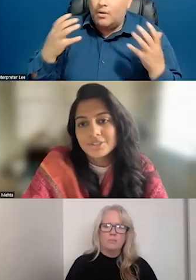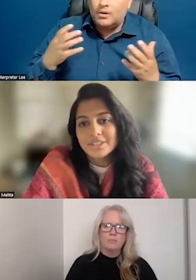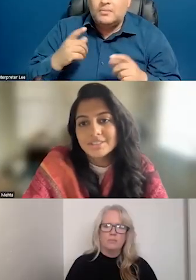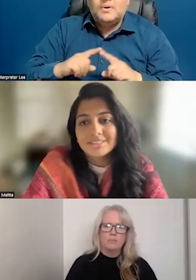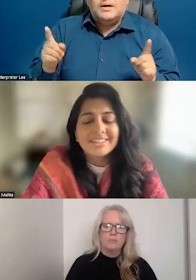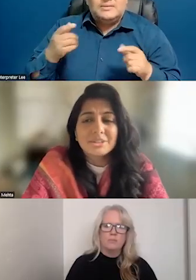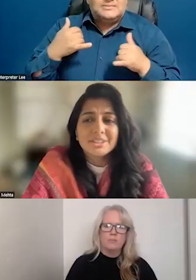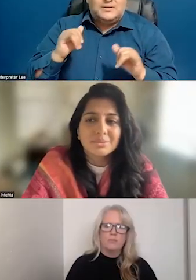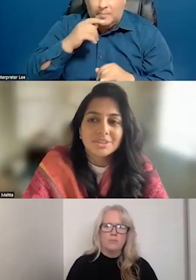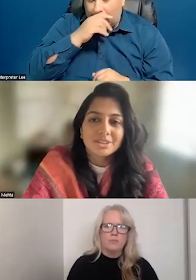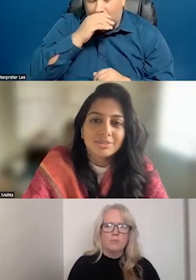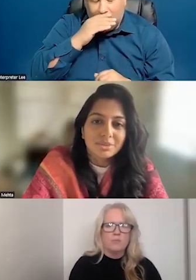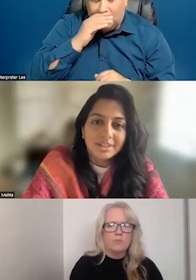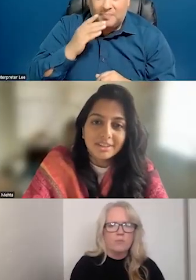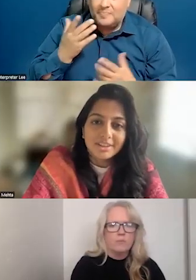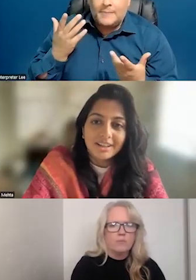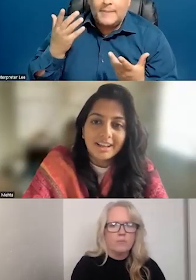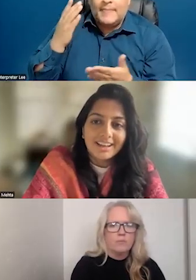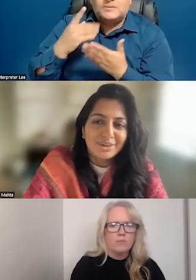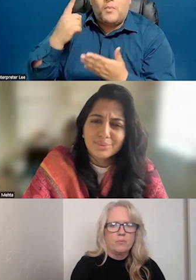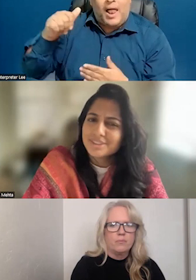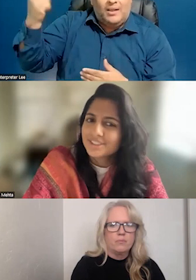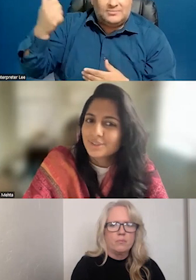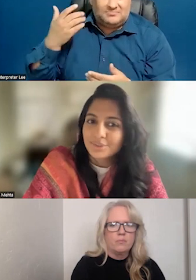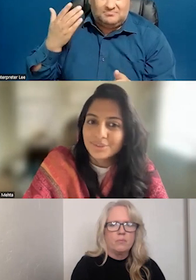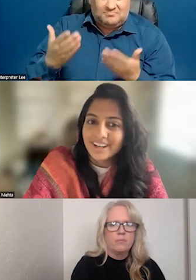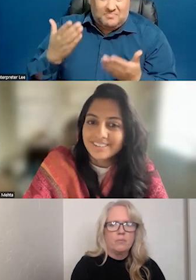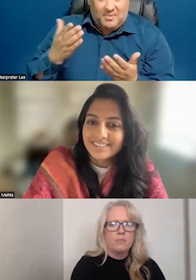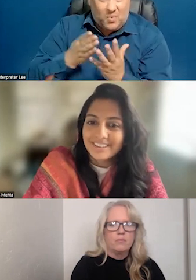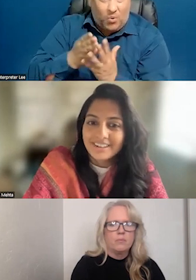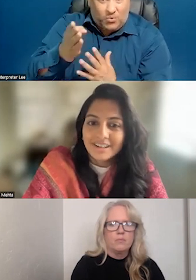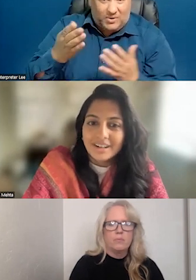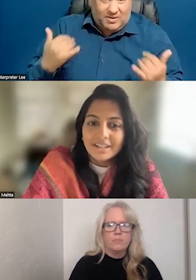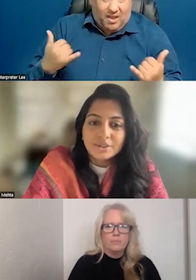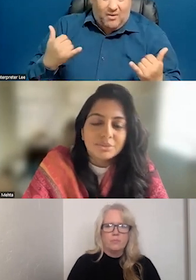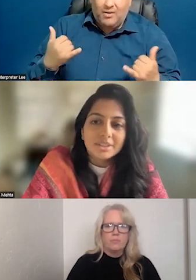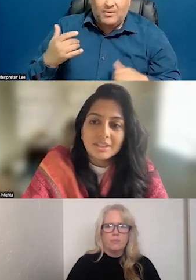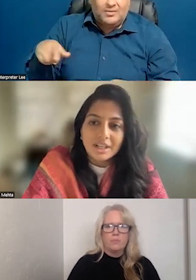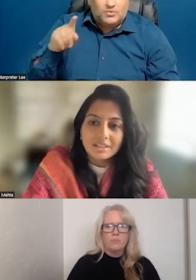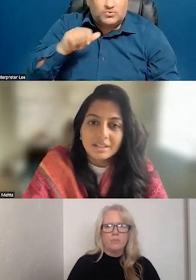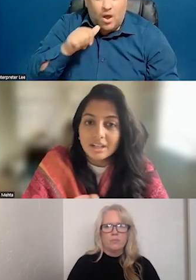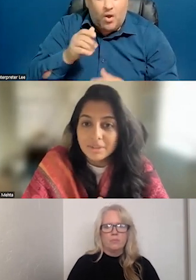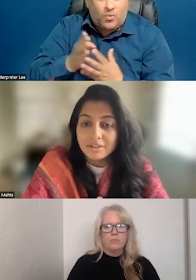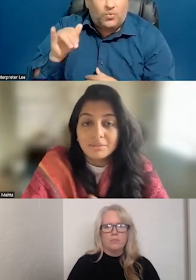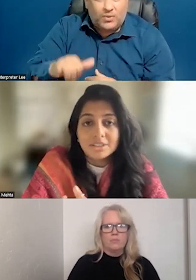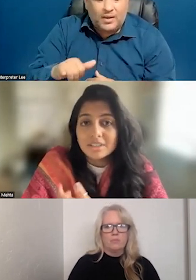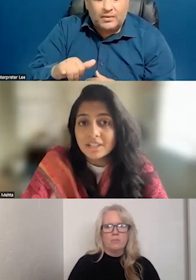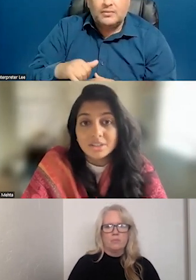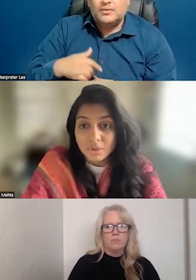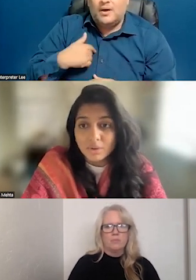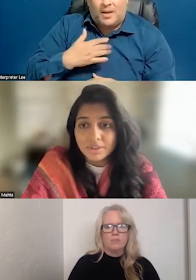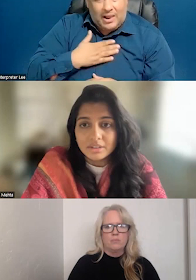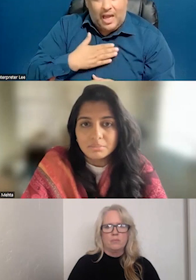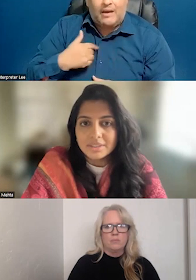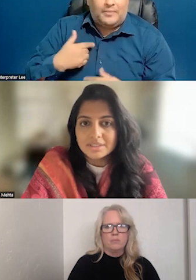this country, today could be someone's November 9th, and no one should go through that. And so I'm really glad that I'm here, and I'm really glad